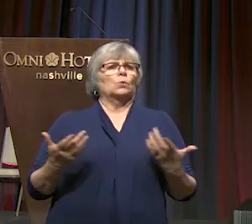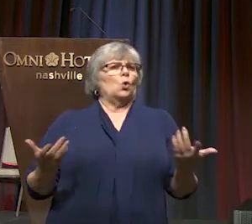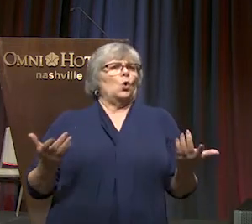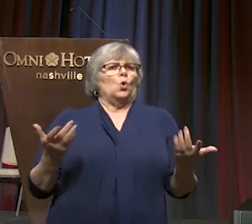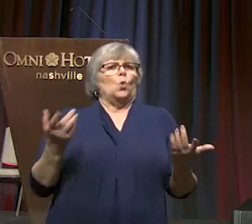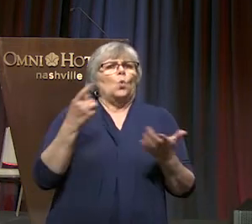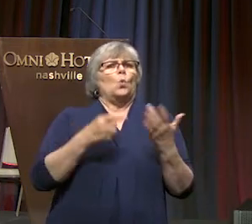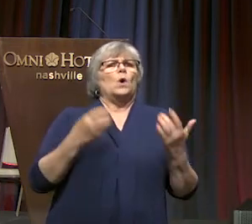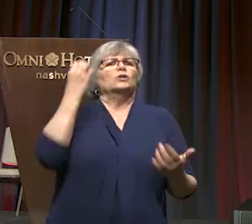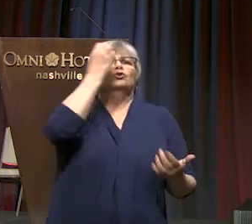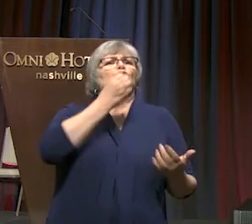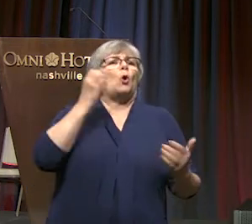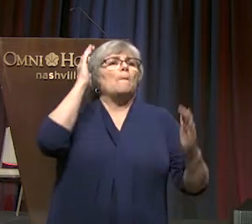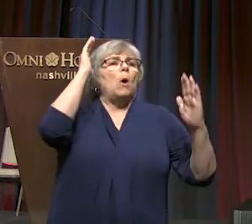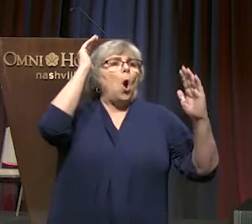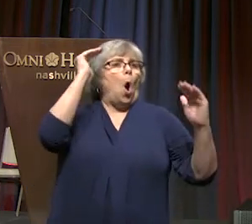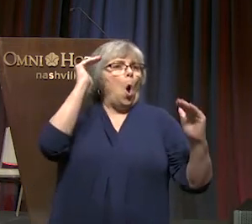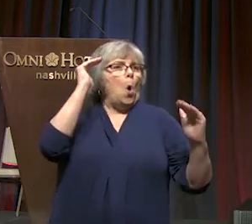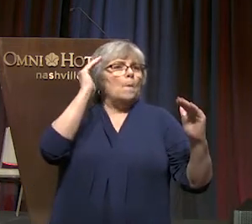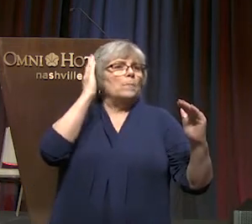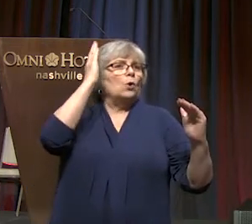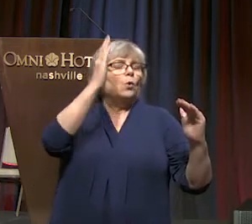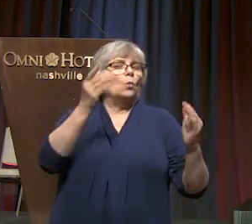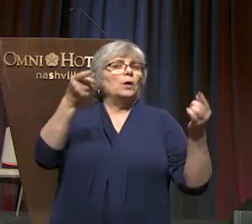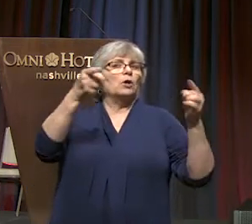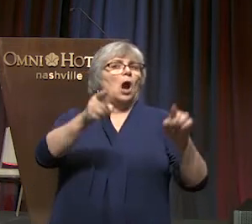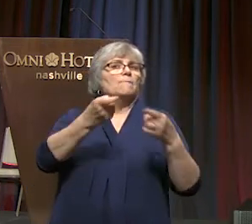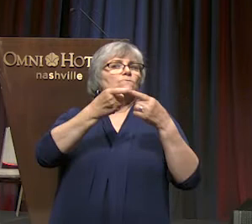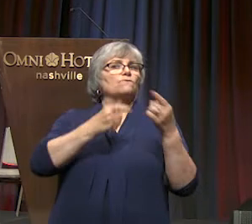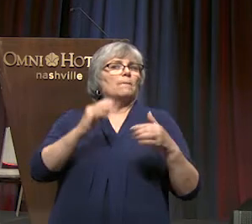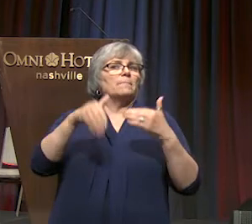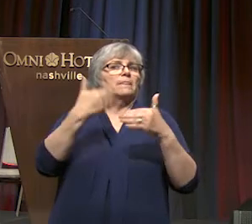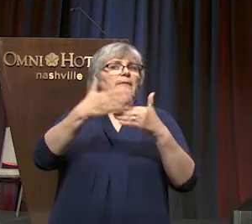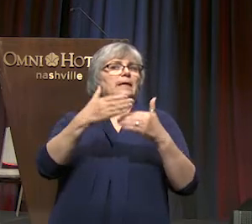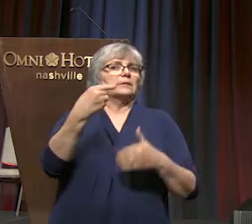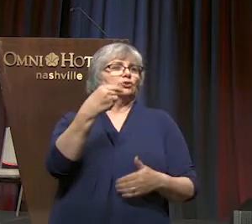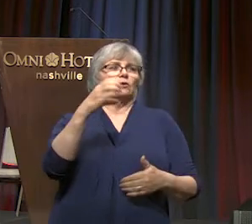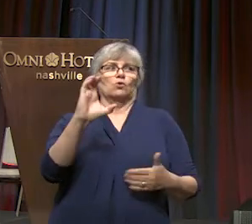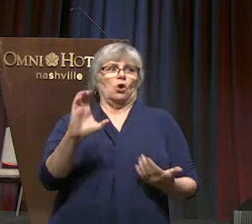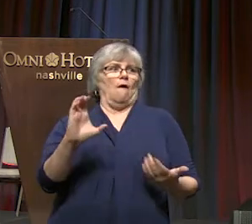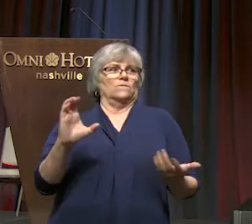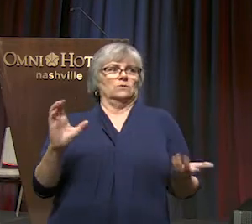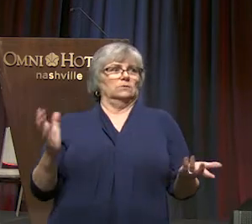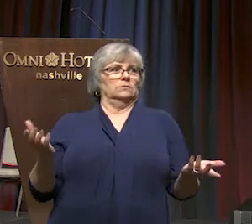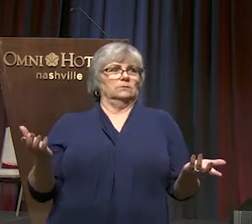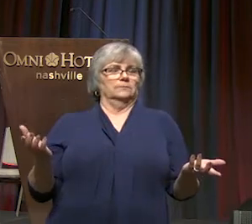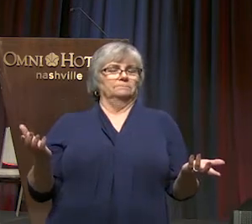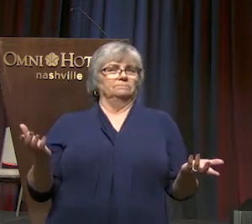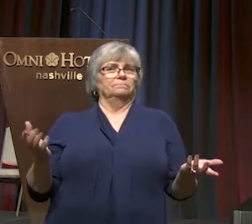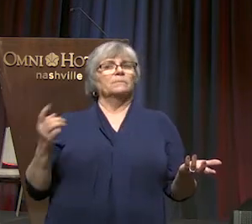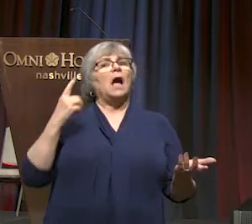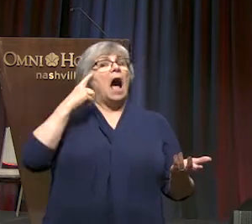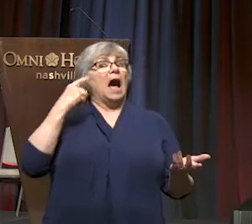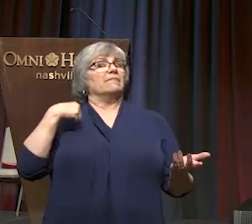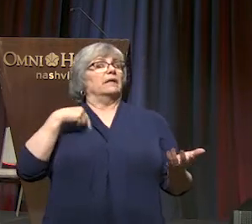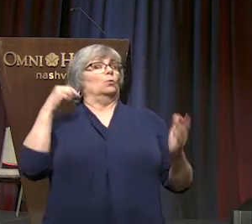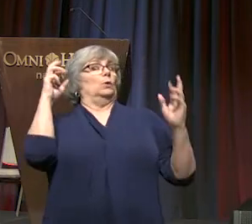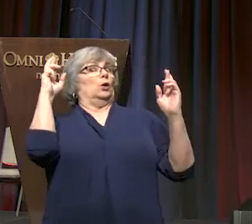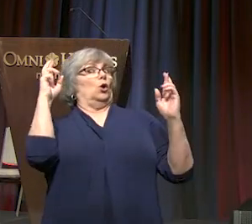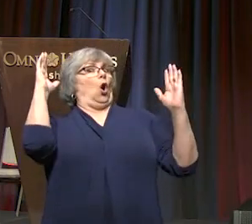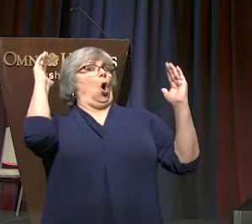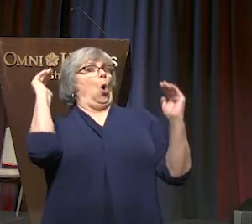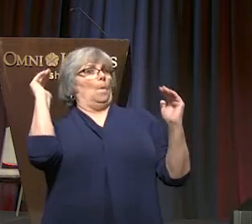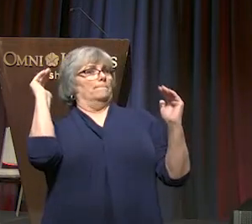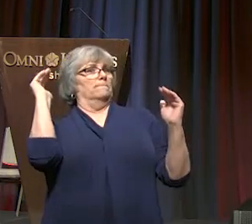Europe hope will come from our next General Conference? I think we hope